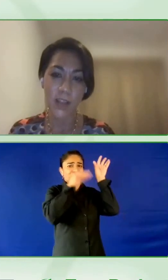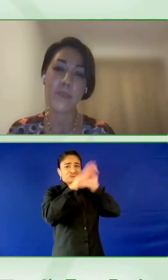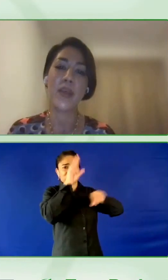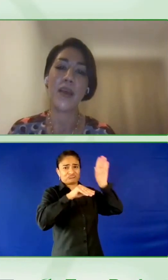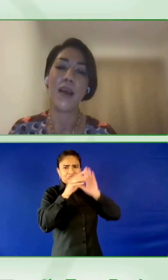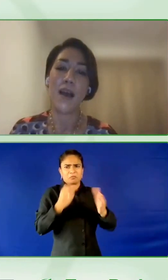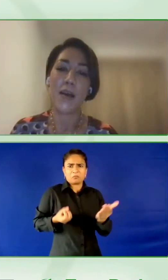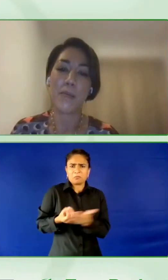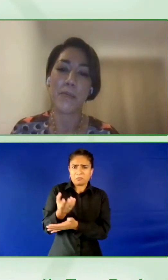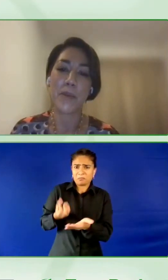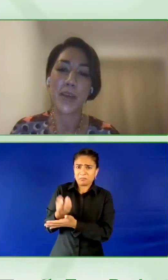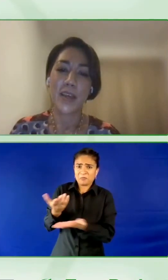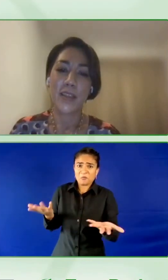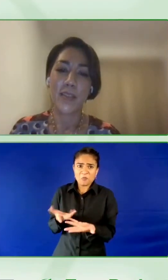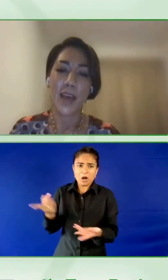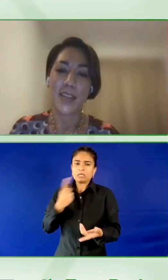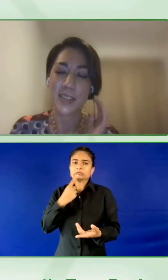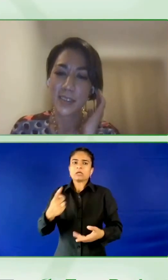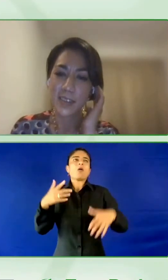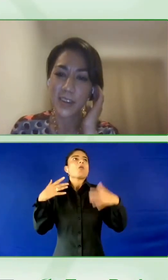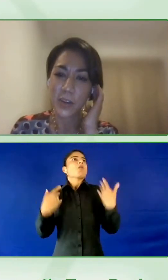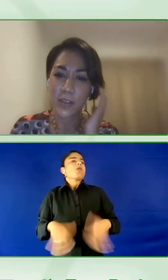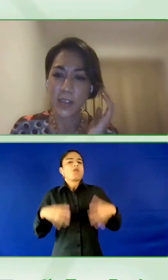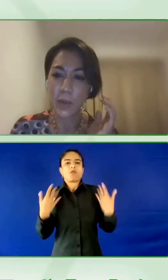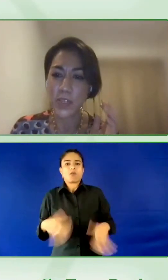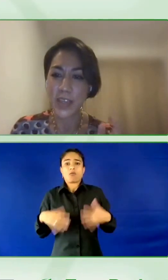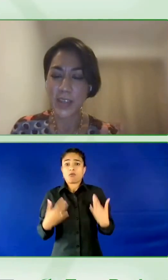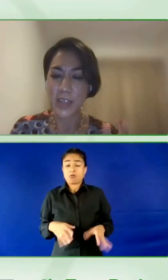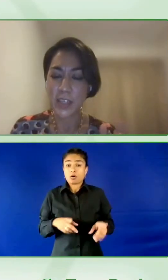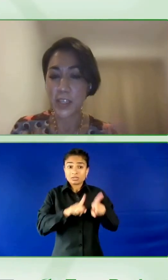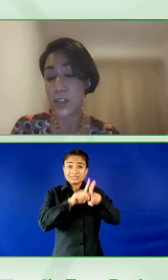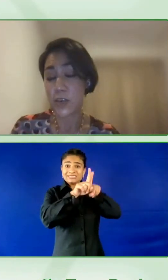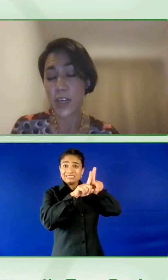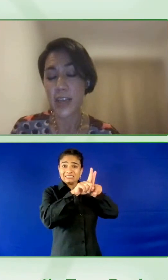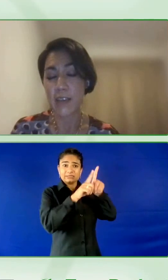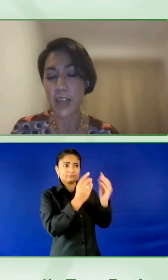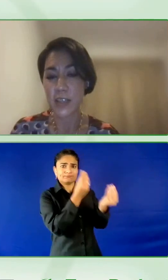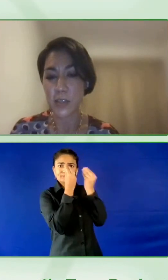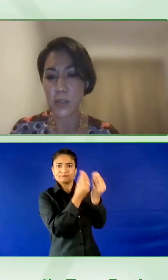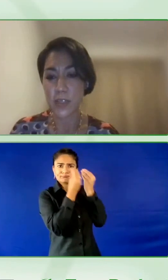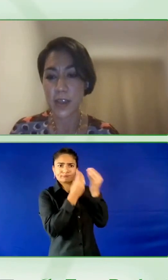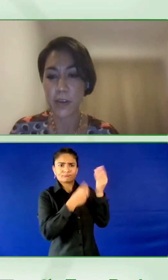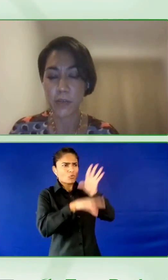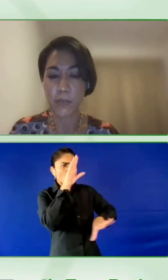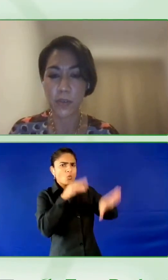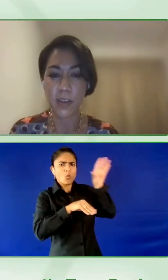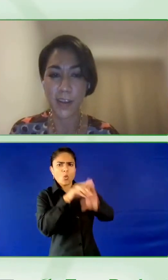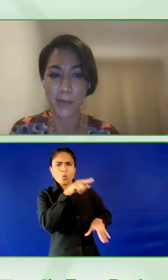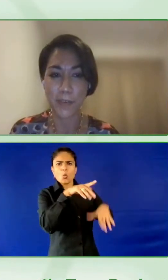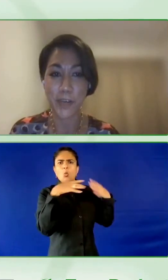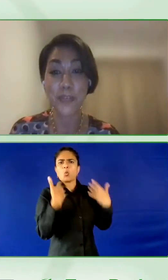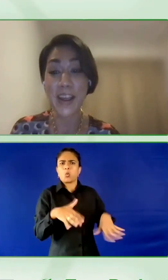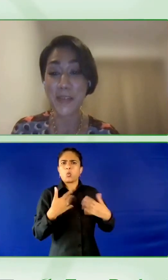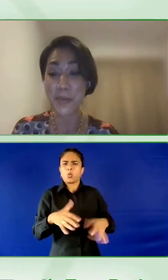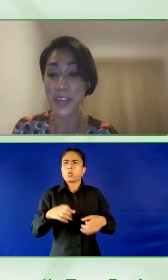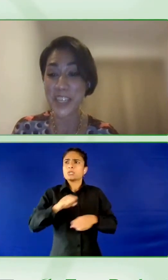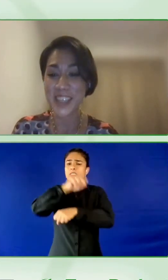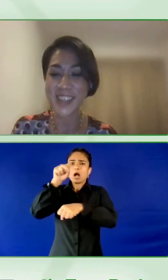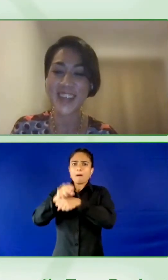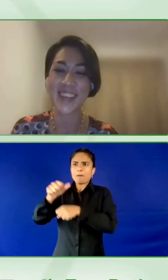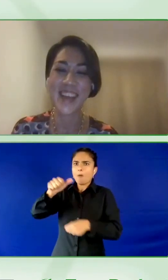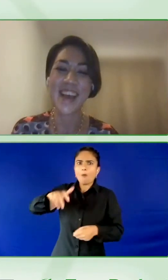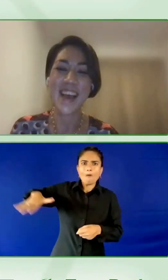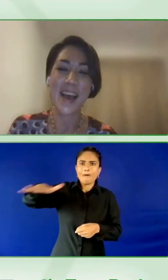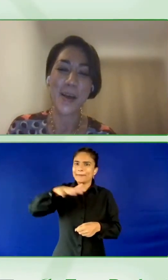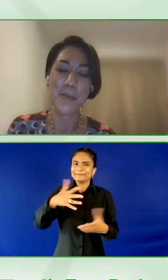world as well. That they were saying that it's great to have access to this kind of very frank